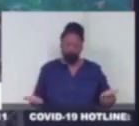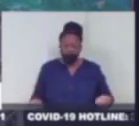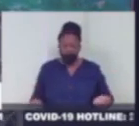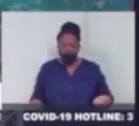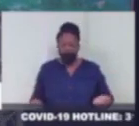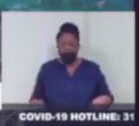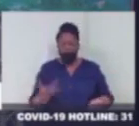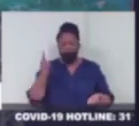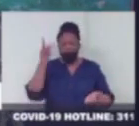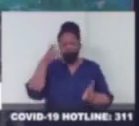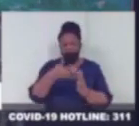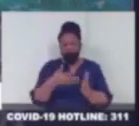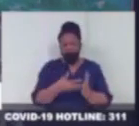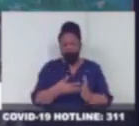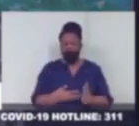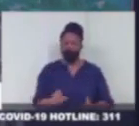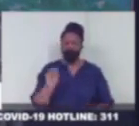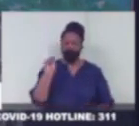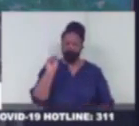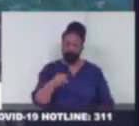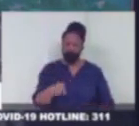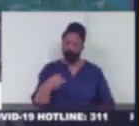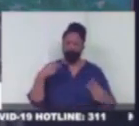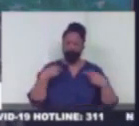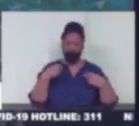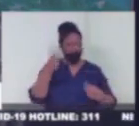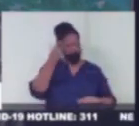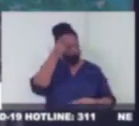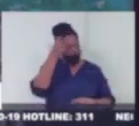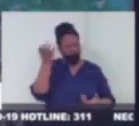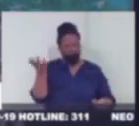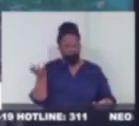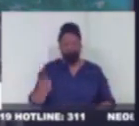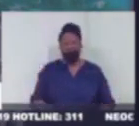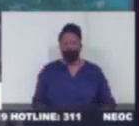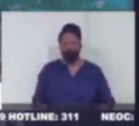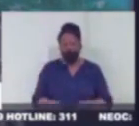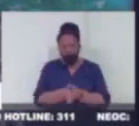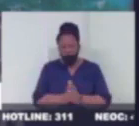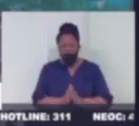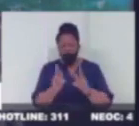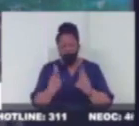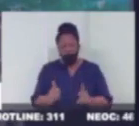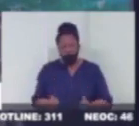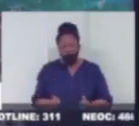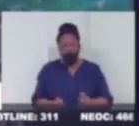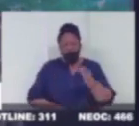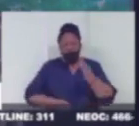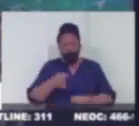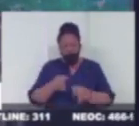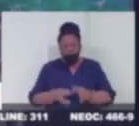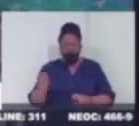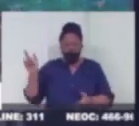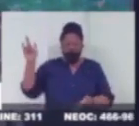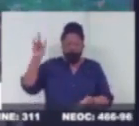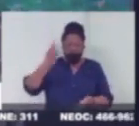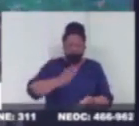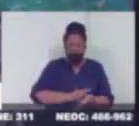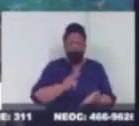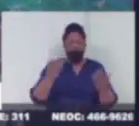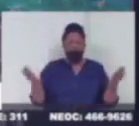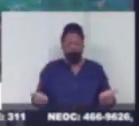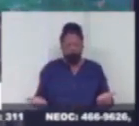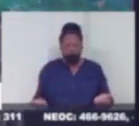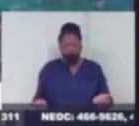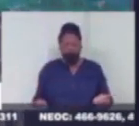Samuel thanked the team responsible for the vetting process and noted that they are going above and beyond the